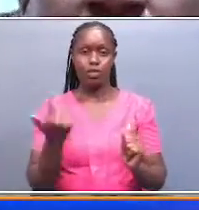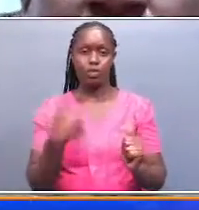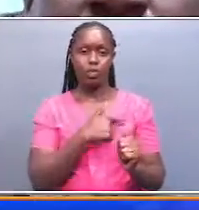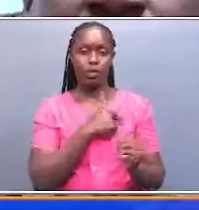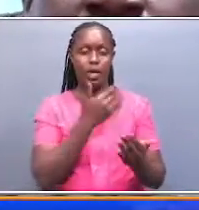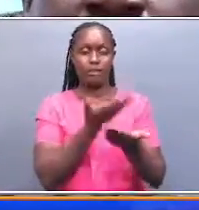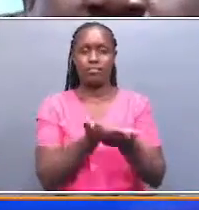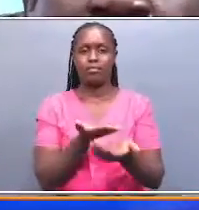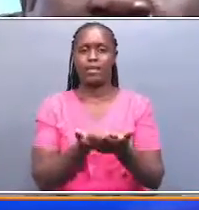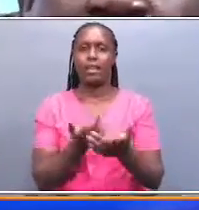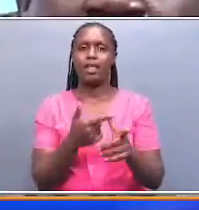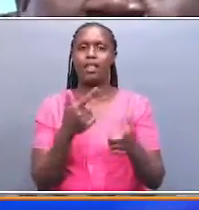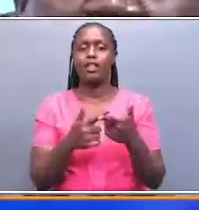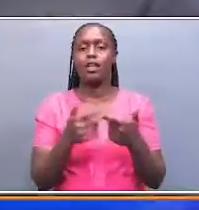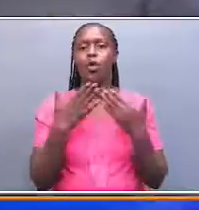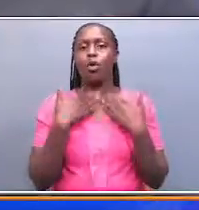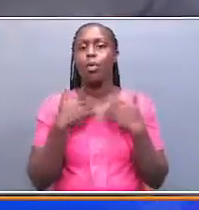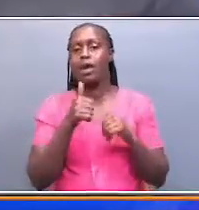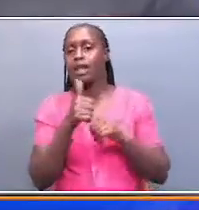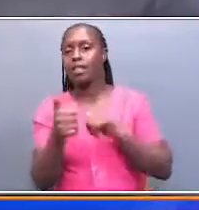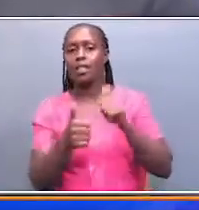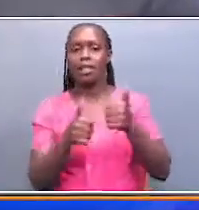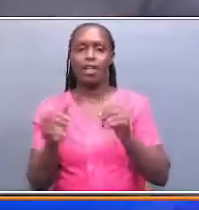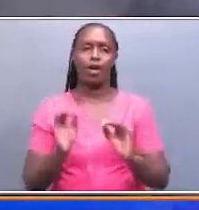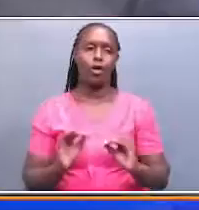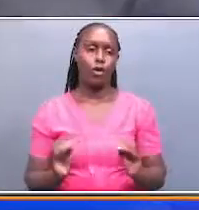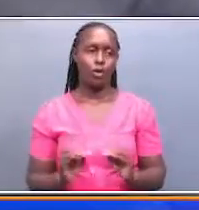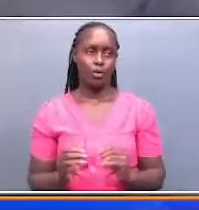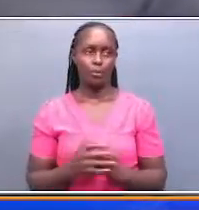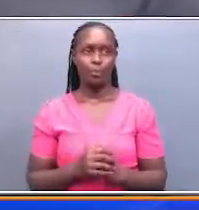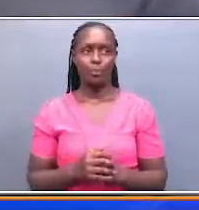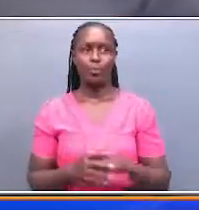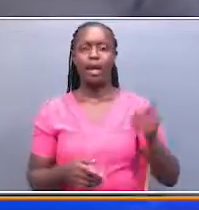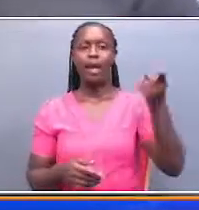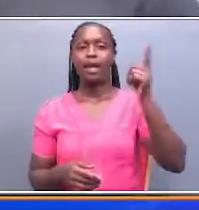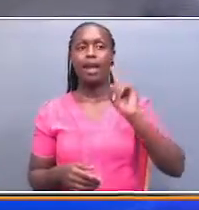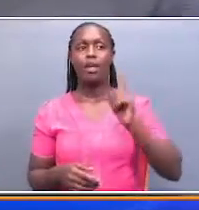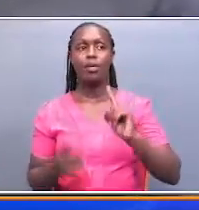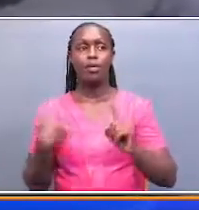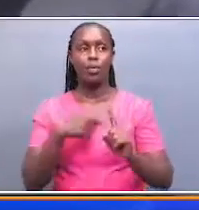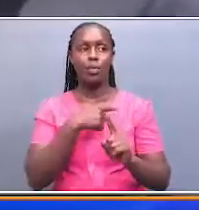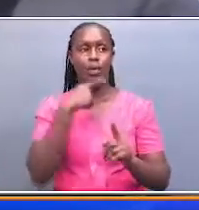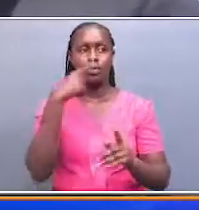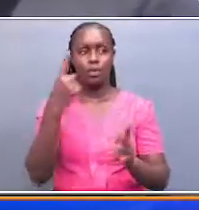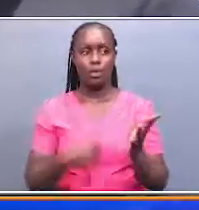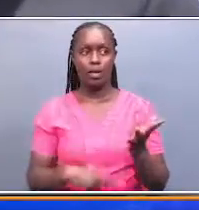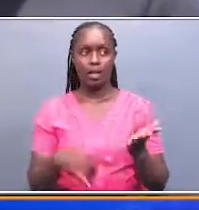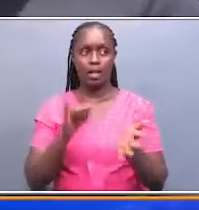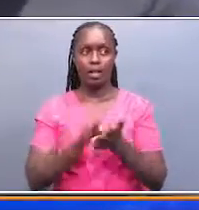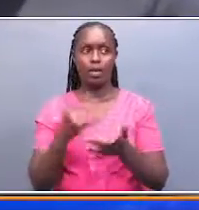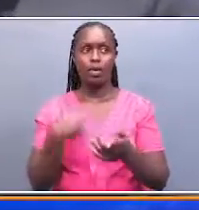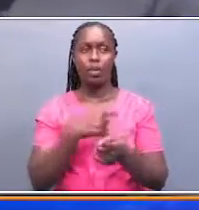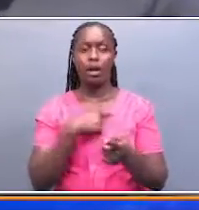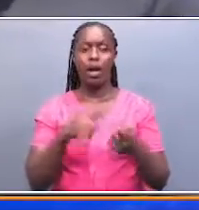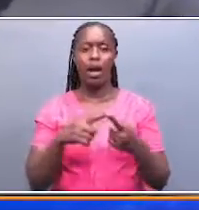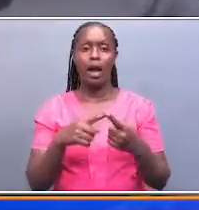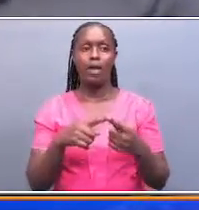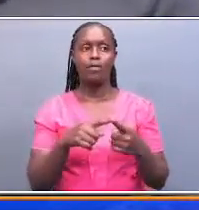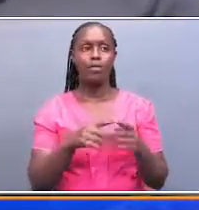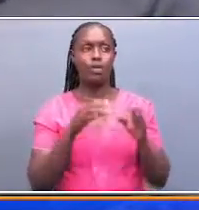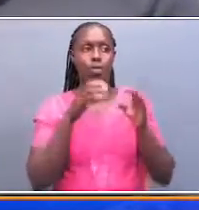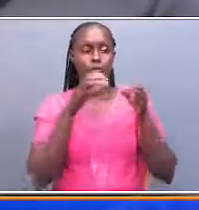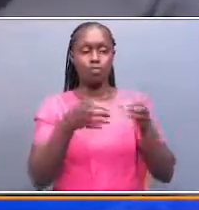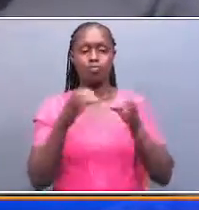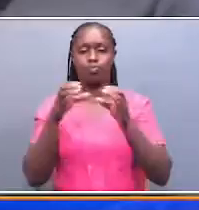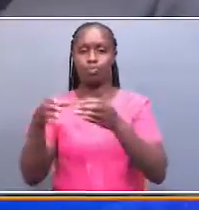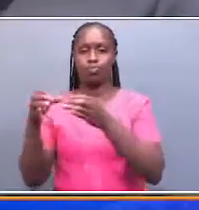ya governor. Atutaki kiti gine. Hapa Nairobi tunasema, kuna zile constituency wamesimama